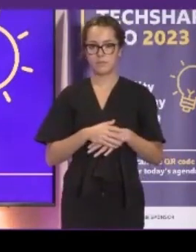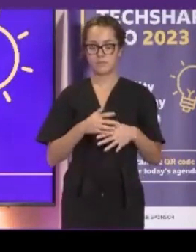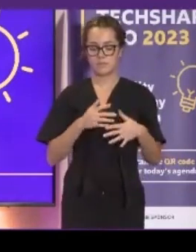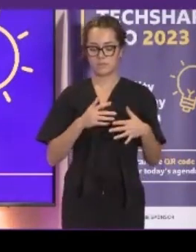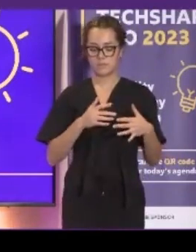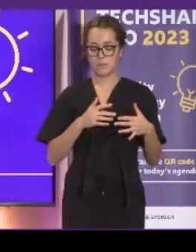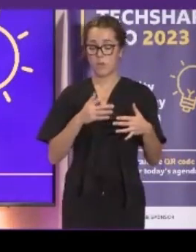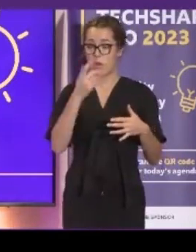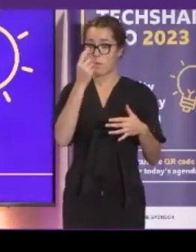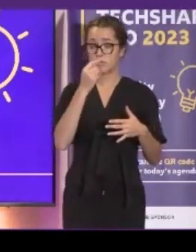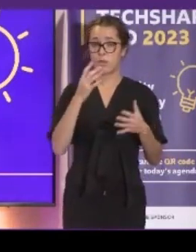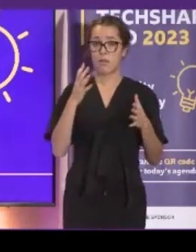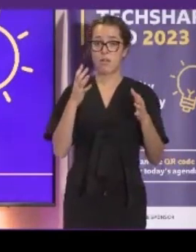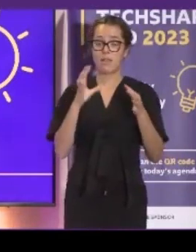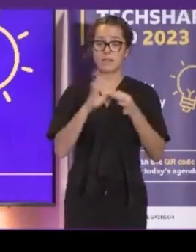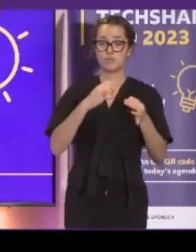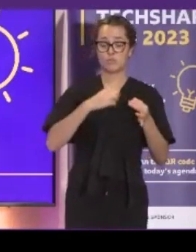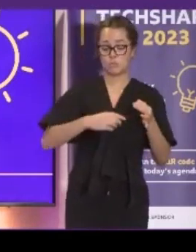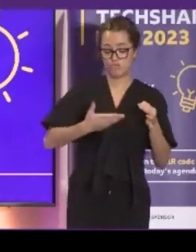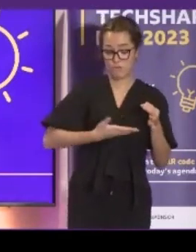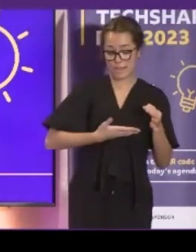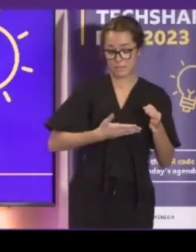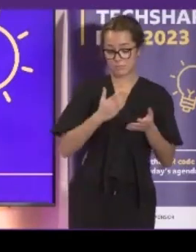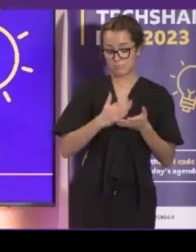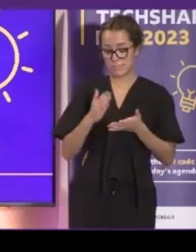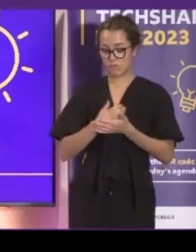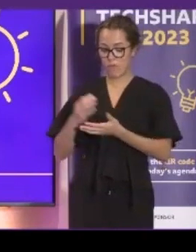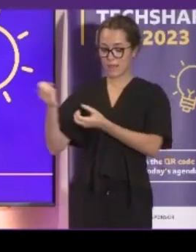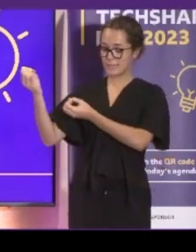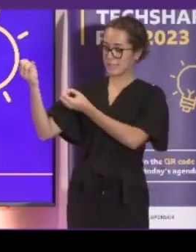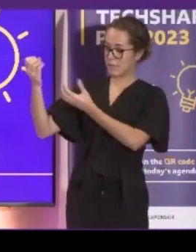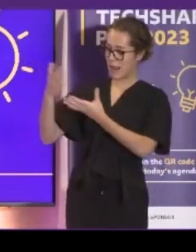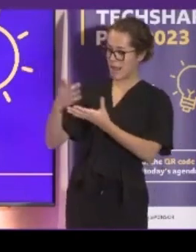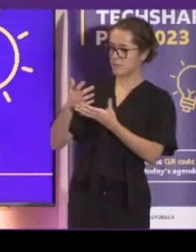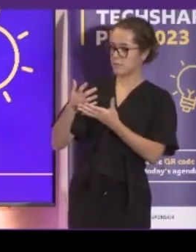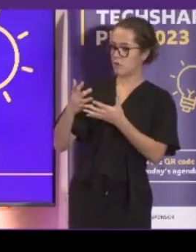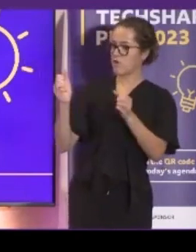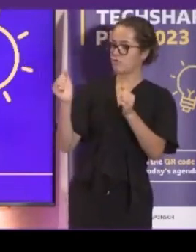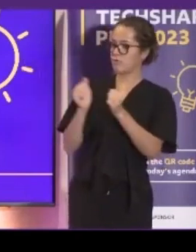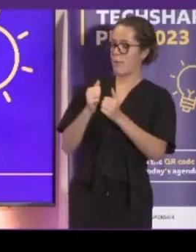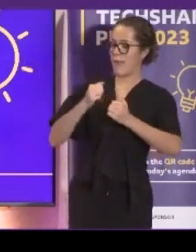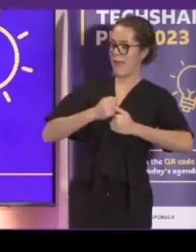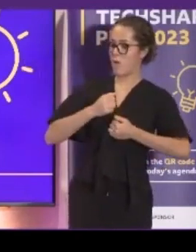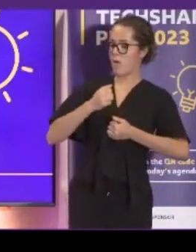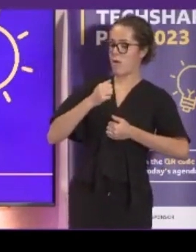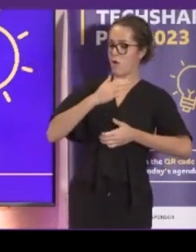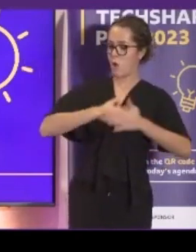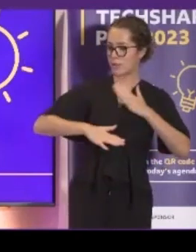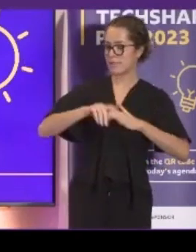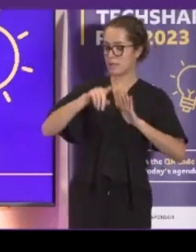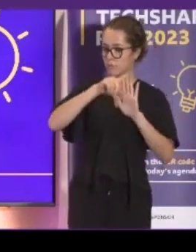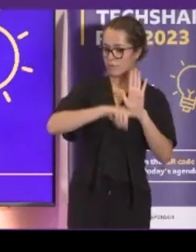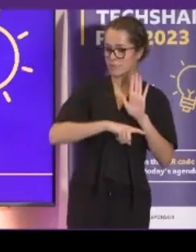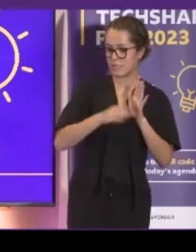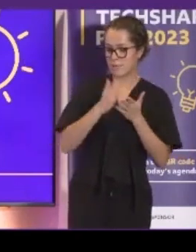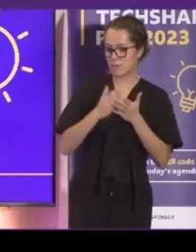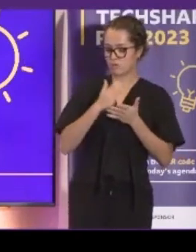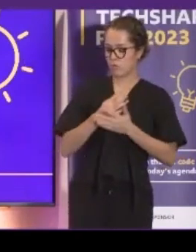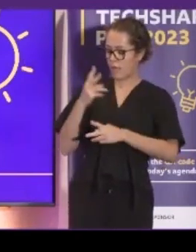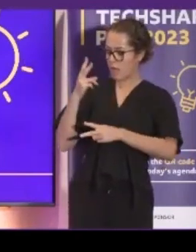like human rights, making sure that our suppliers sign our code of conduct, that we can assess and monitor them based upon that